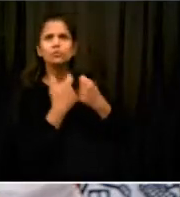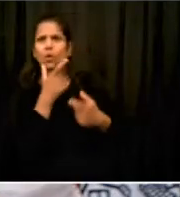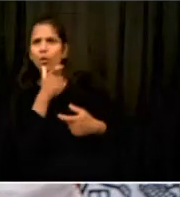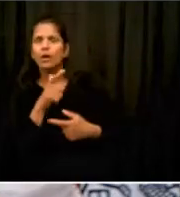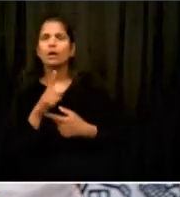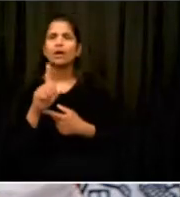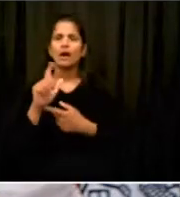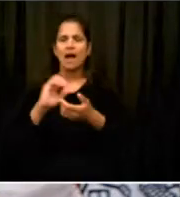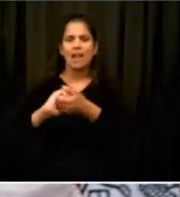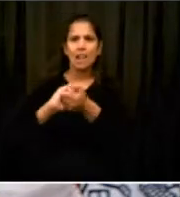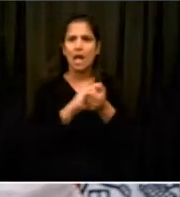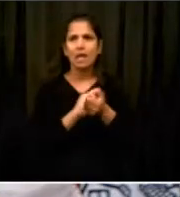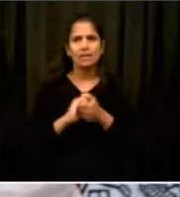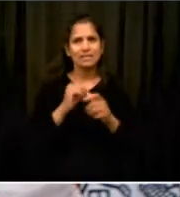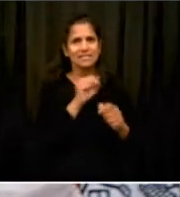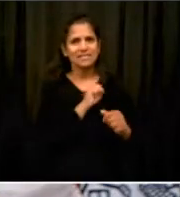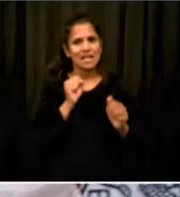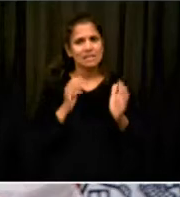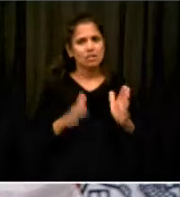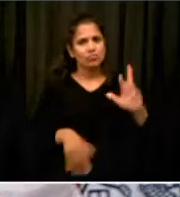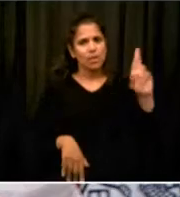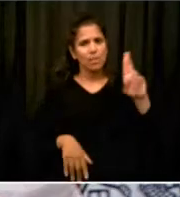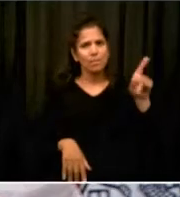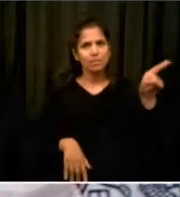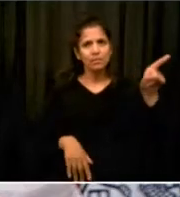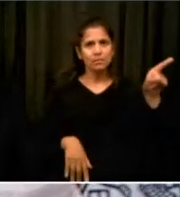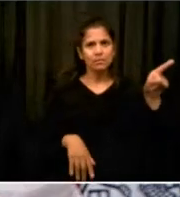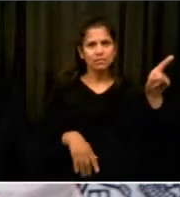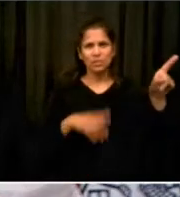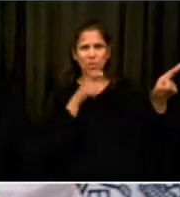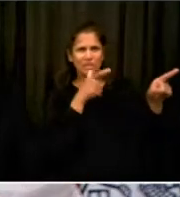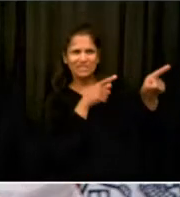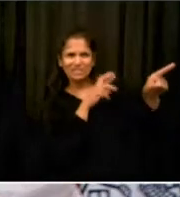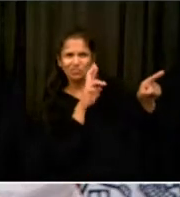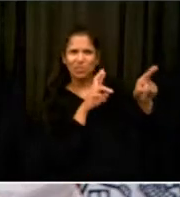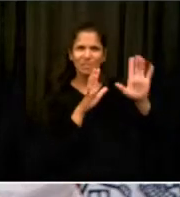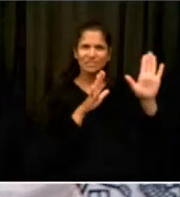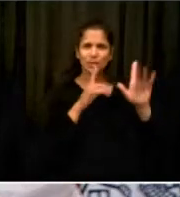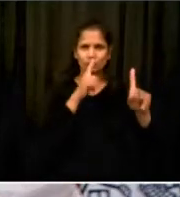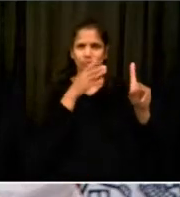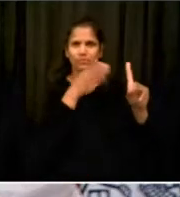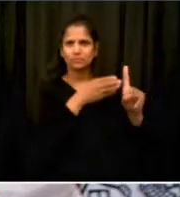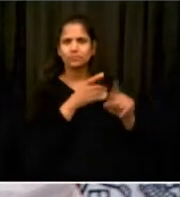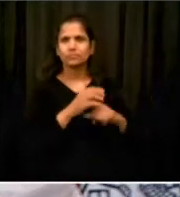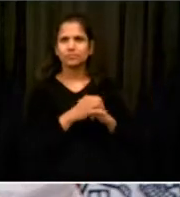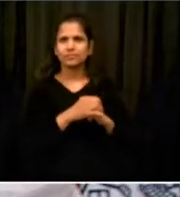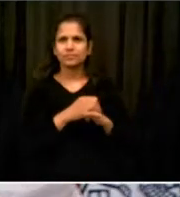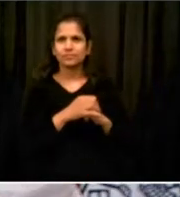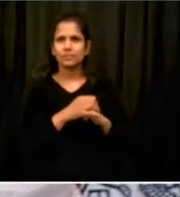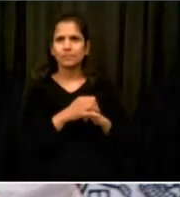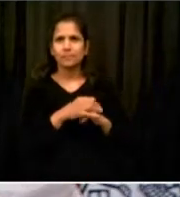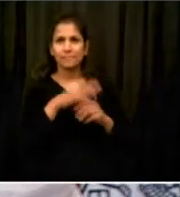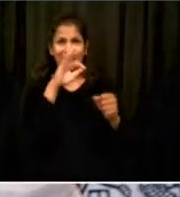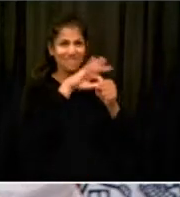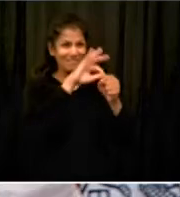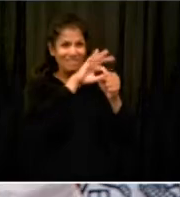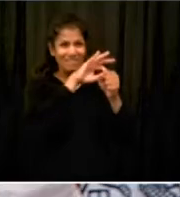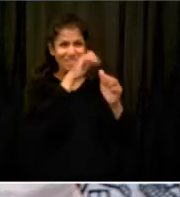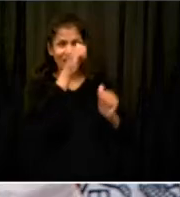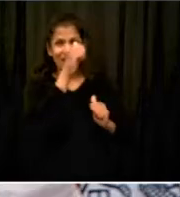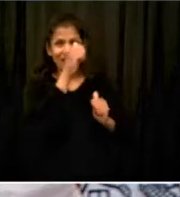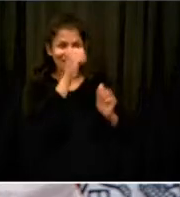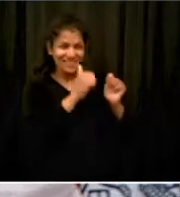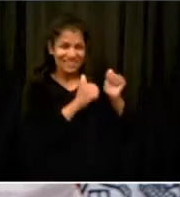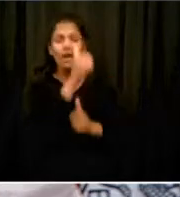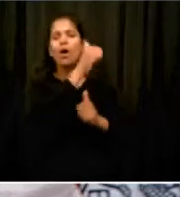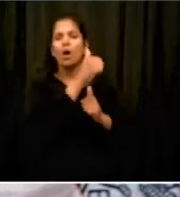and Republican mayors in terms of pushing for this stimulus. With that, everyone, let me just finish. And since we're talking about the federal government, I'm going to pull it back